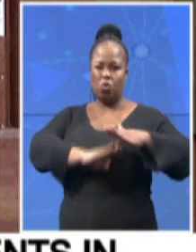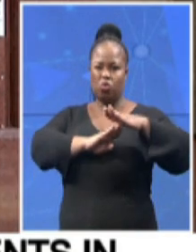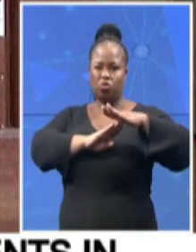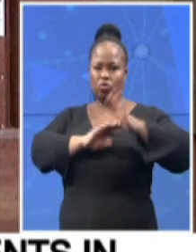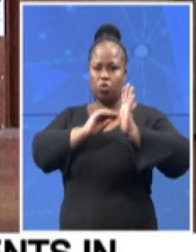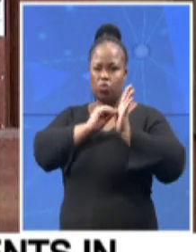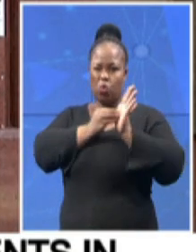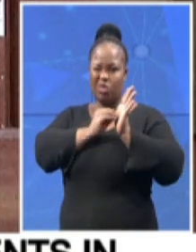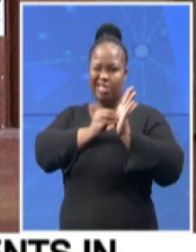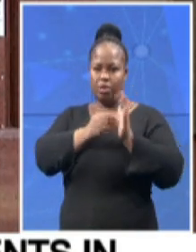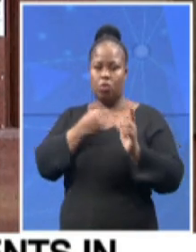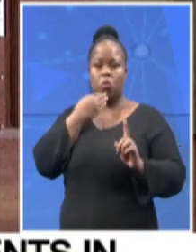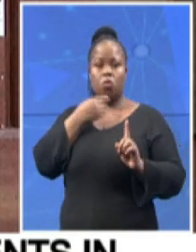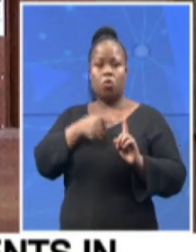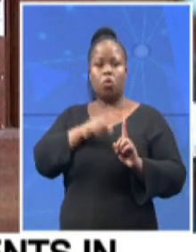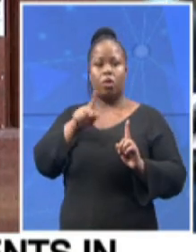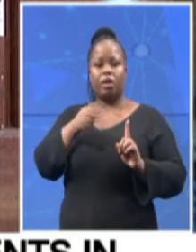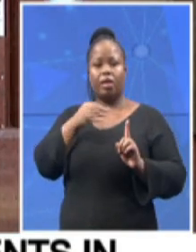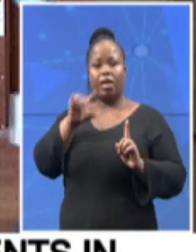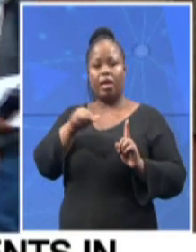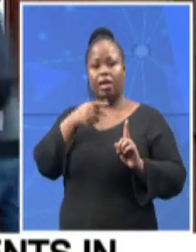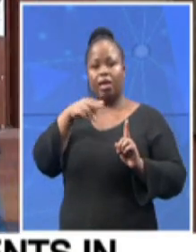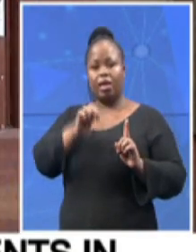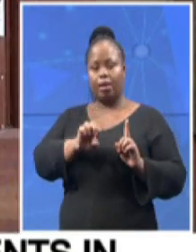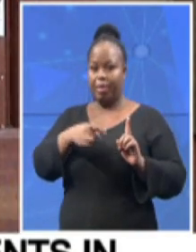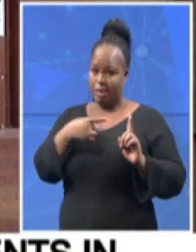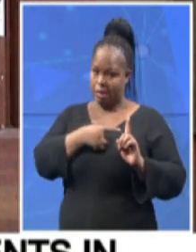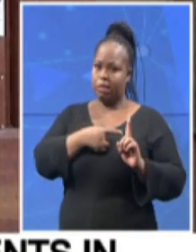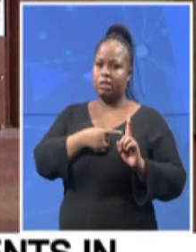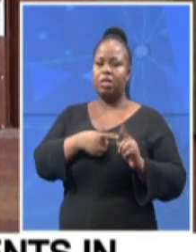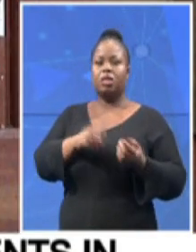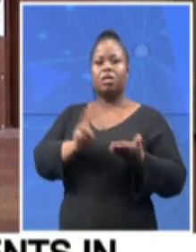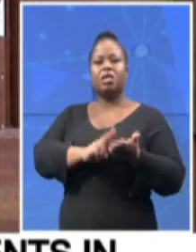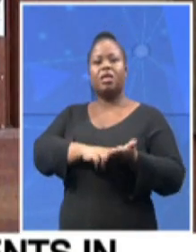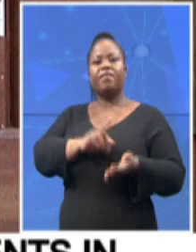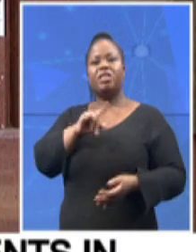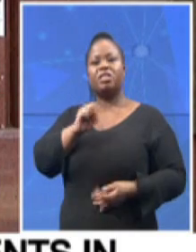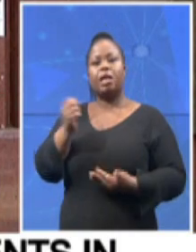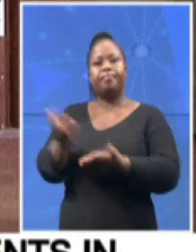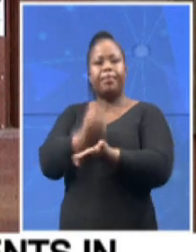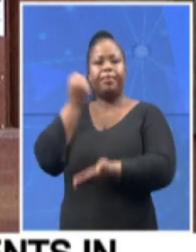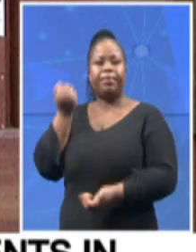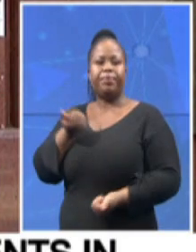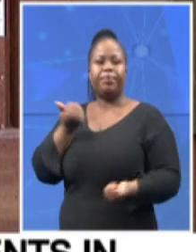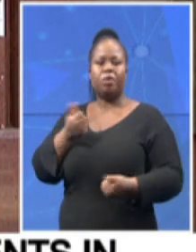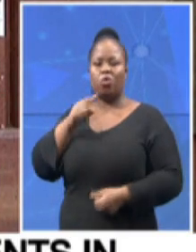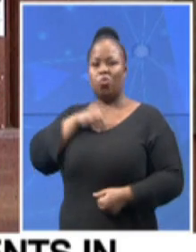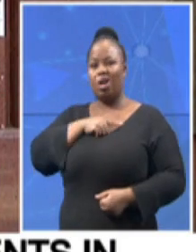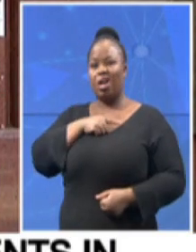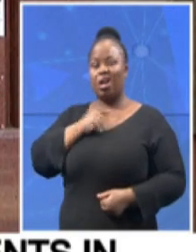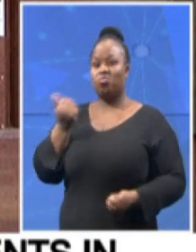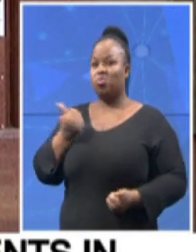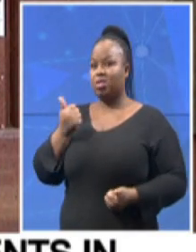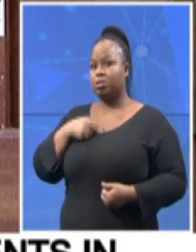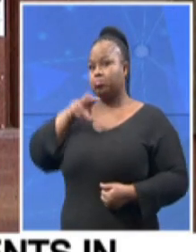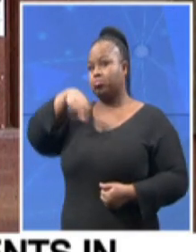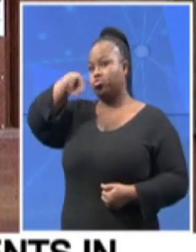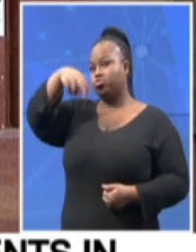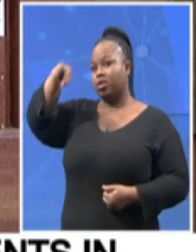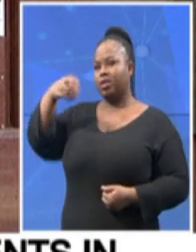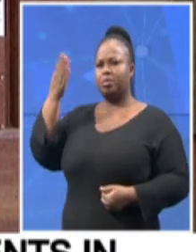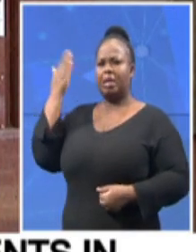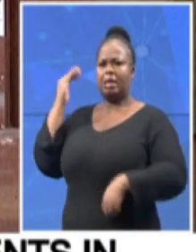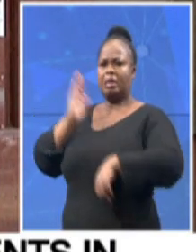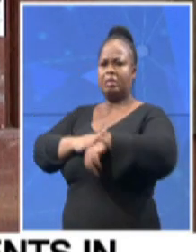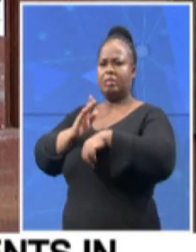tsotsi, also known as Vusi Khekhe, had his visa taken away from him as he apparently was traveling during the